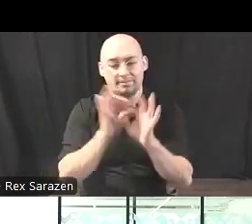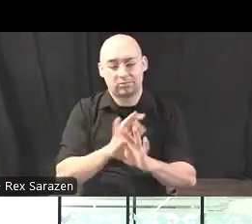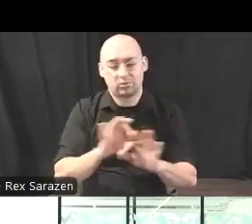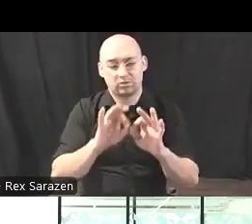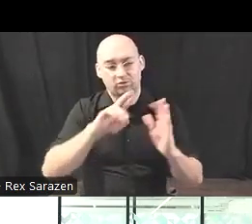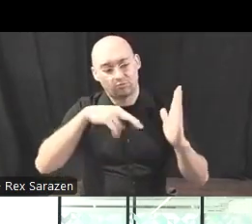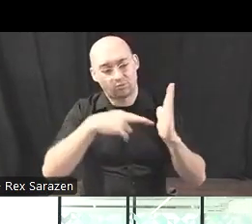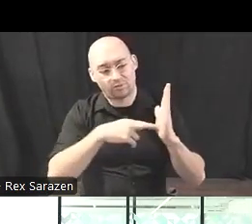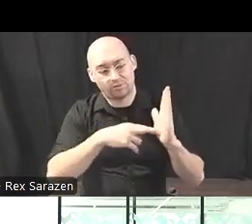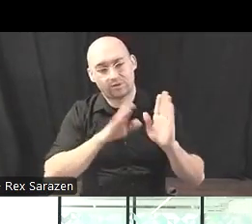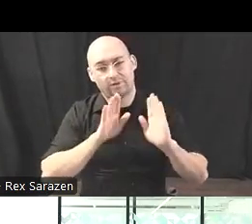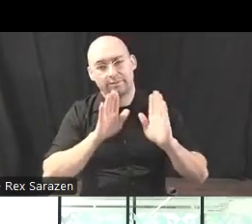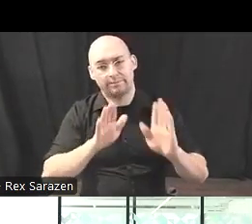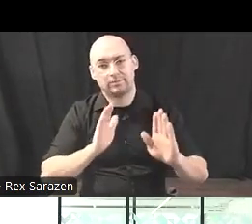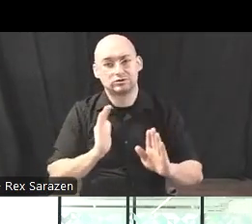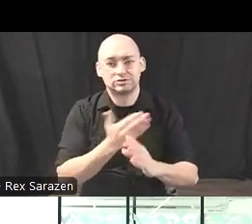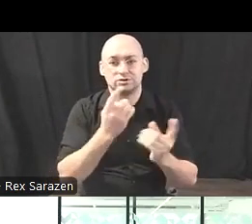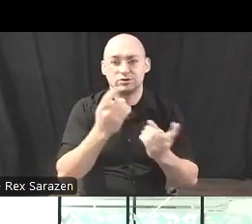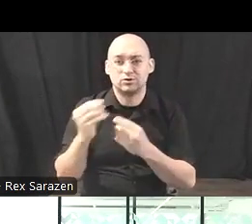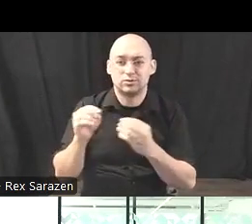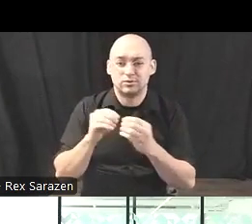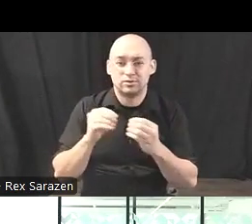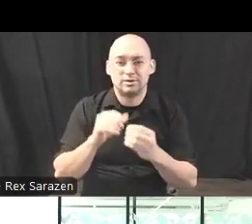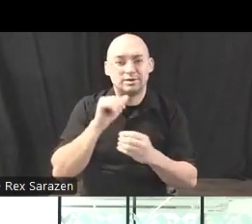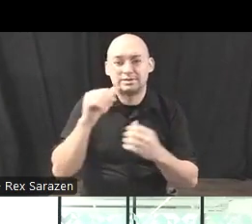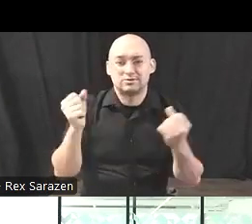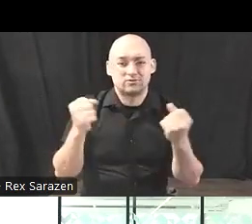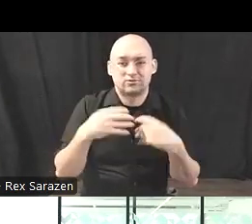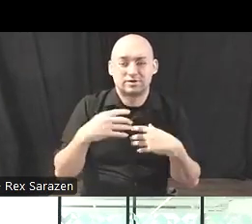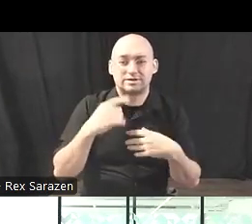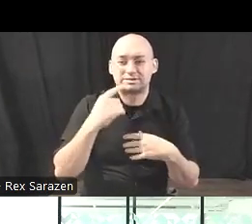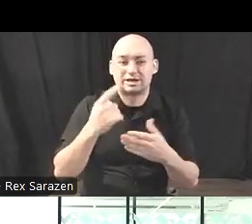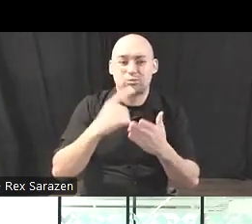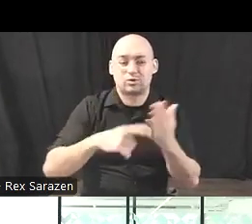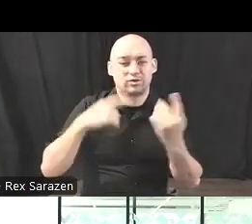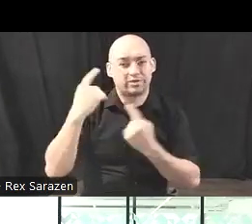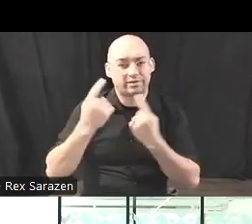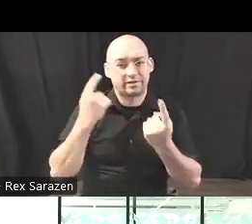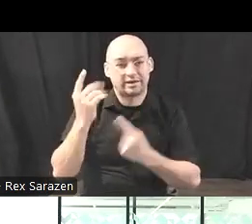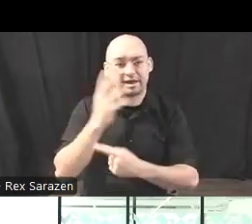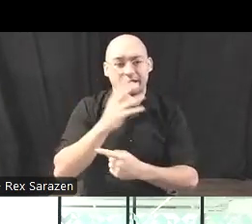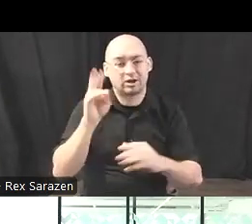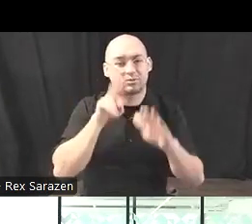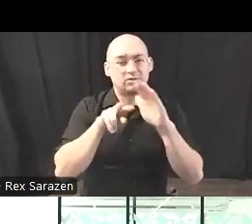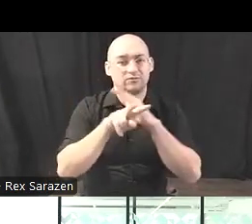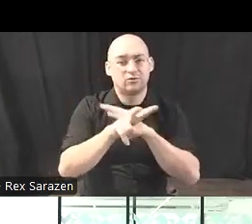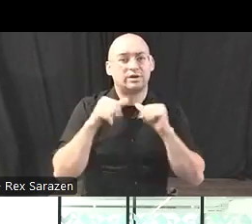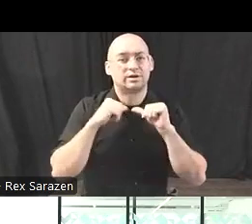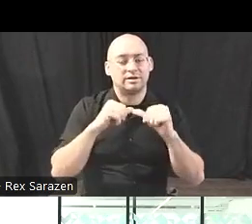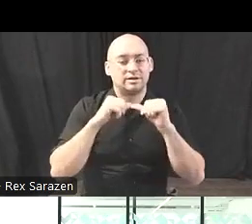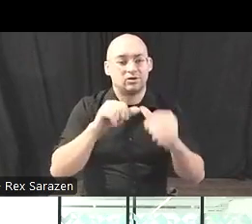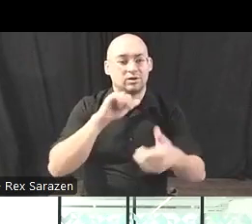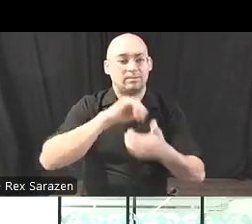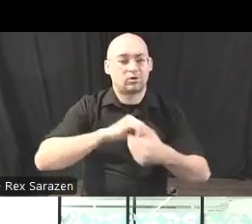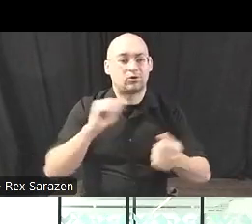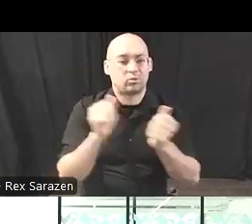us to do more. Don't be afraid to say what you think. And we look forward to continuing to partner with you on